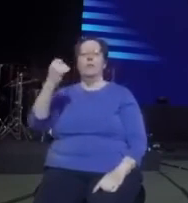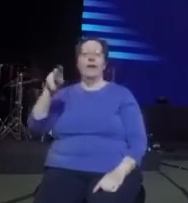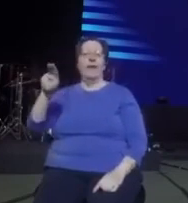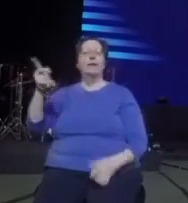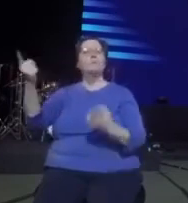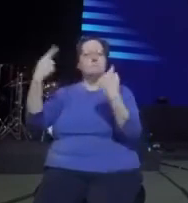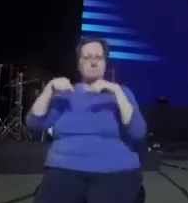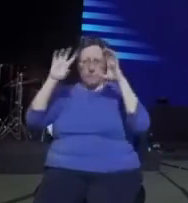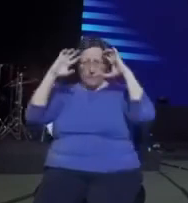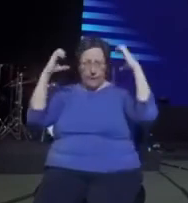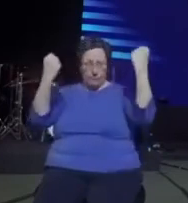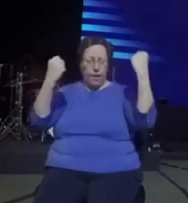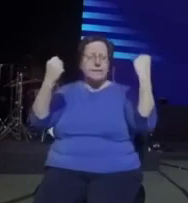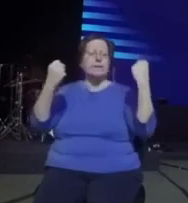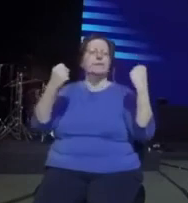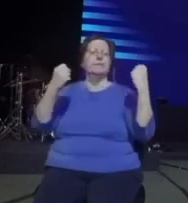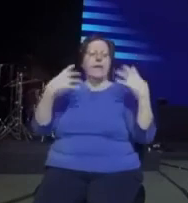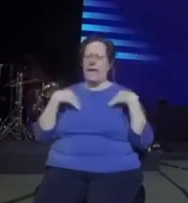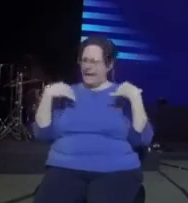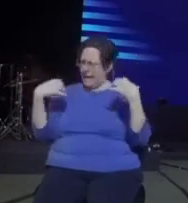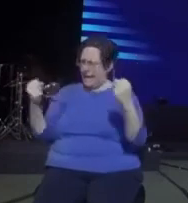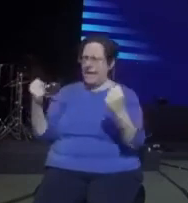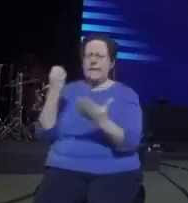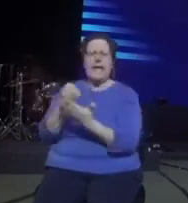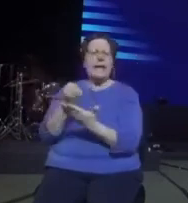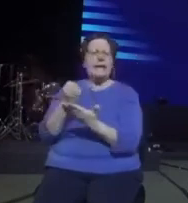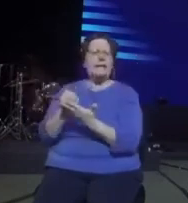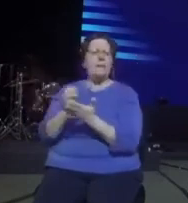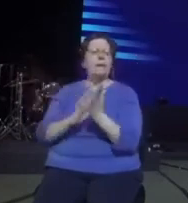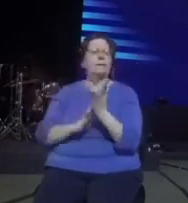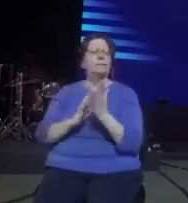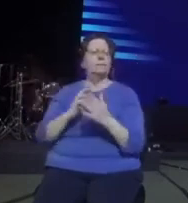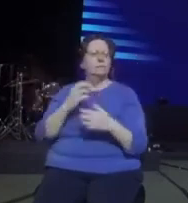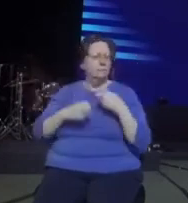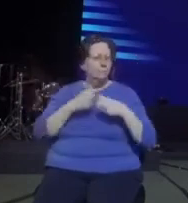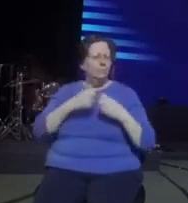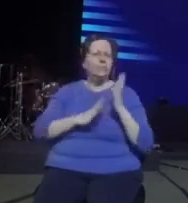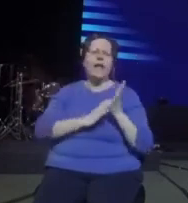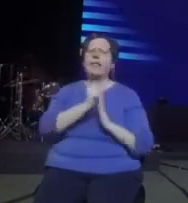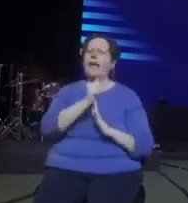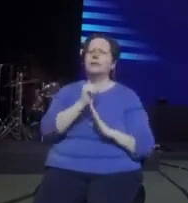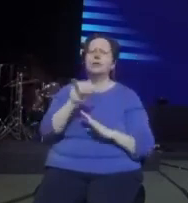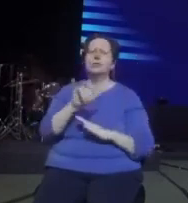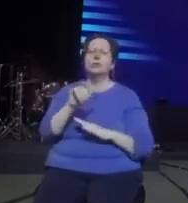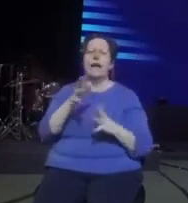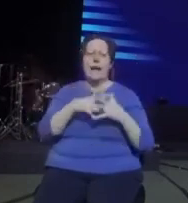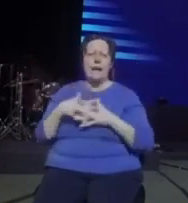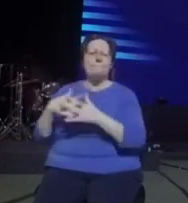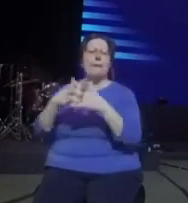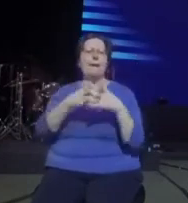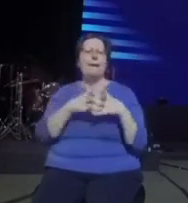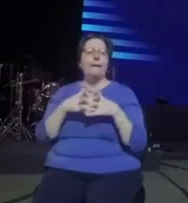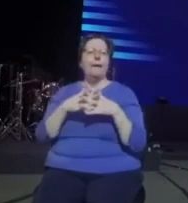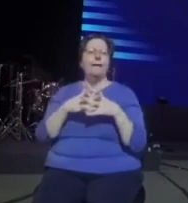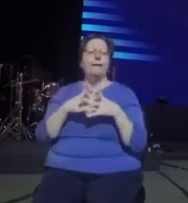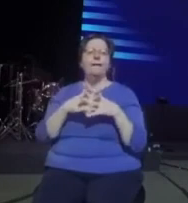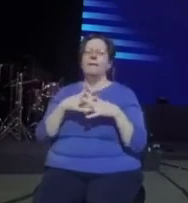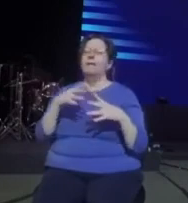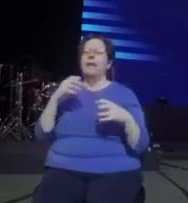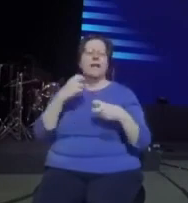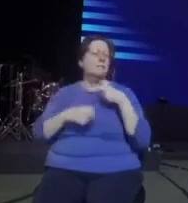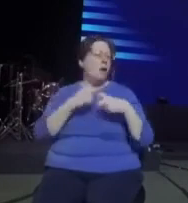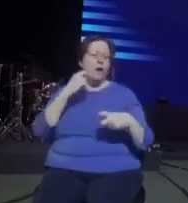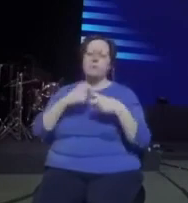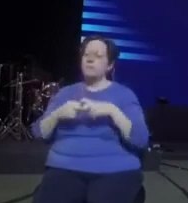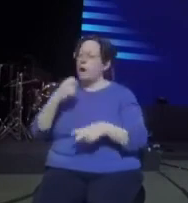he healed economic cancer in America. And so it's just a problem after